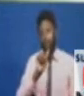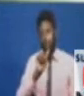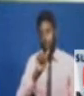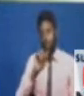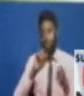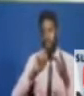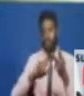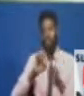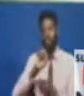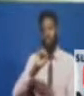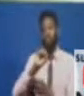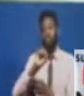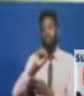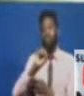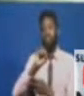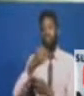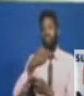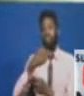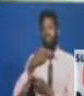Shurie,